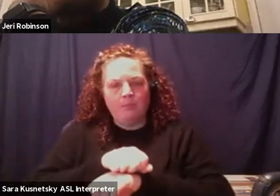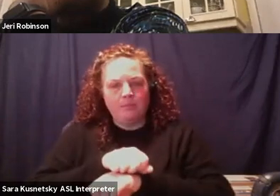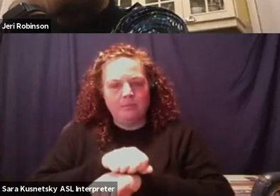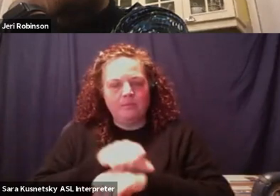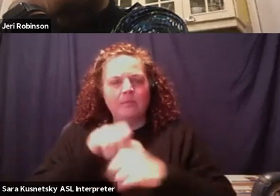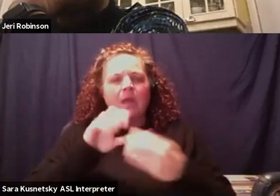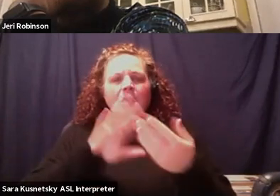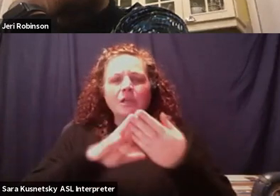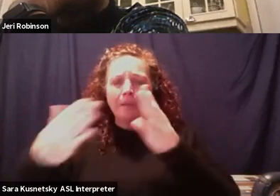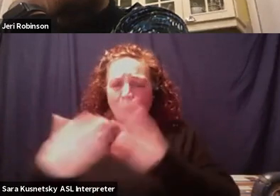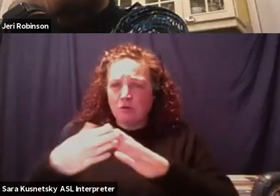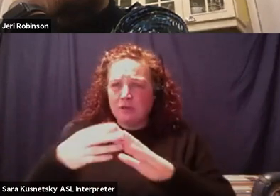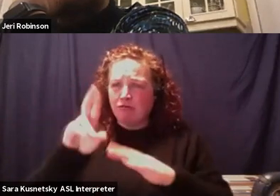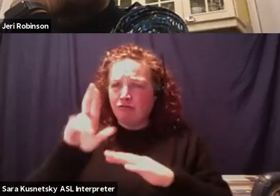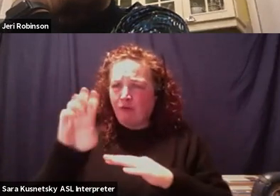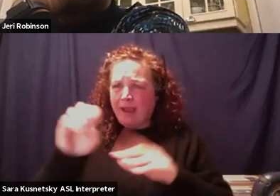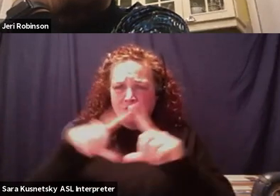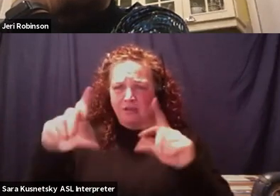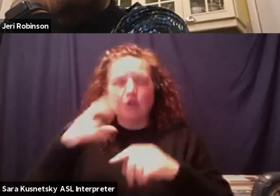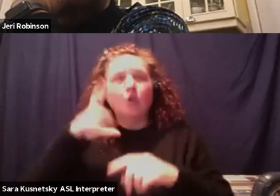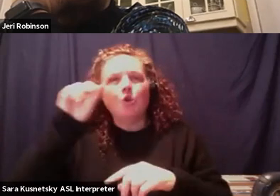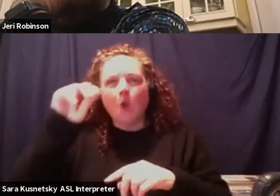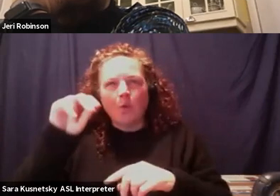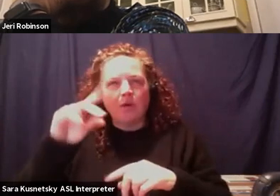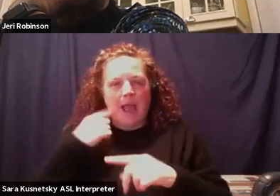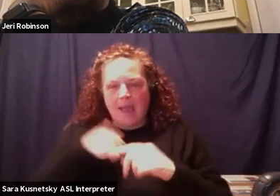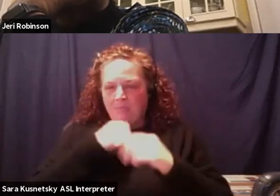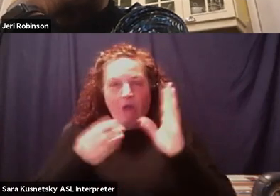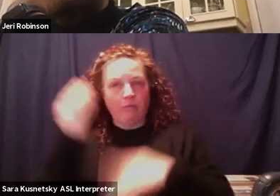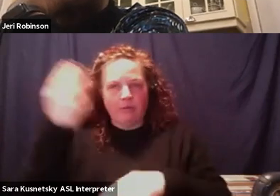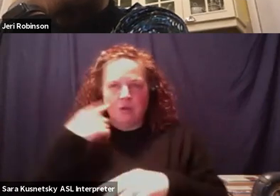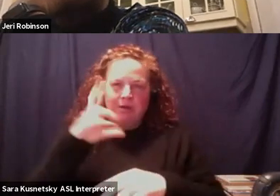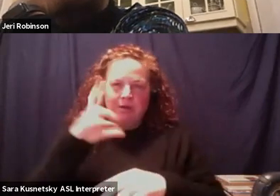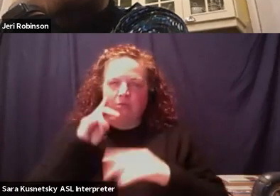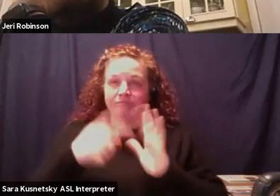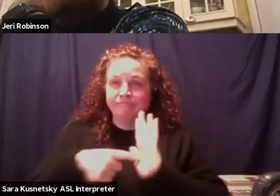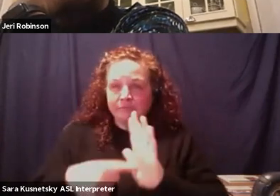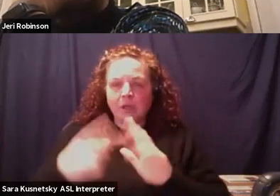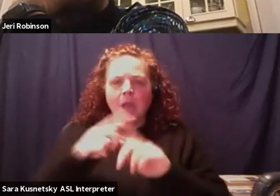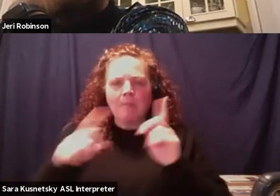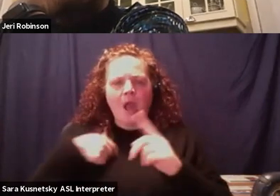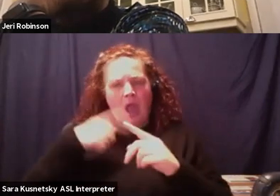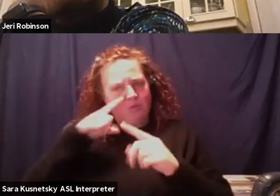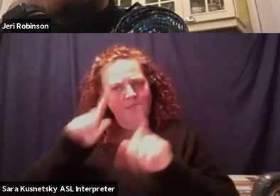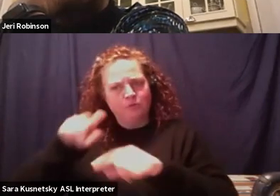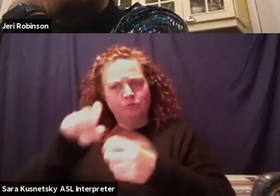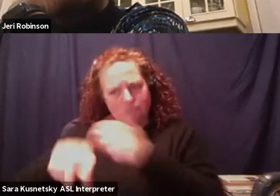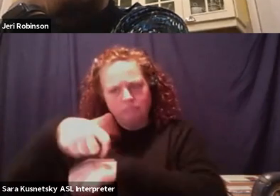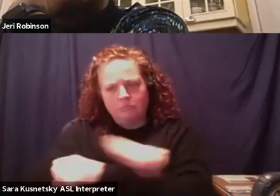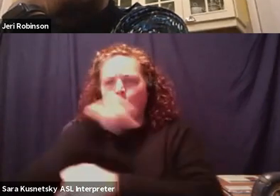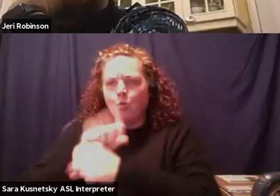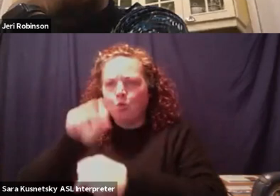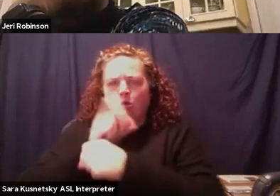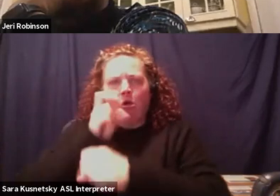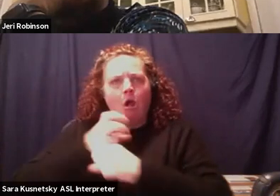the race card? No, because I didn't put the card in the deck. A stacked deck where we are told to go to school, get the necessary education, credentials,